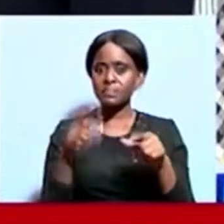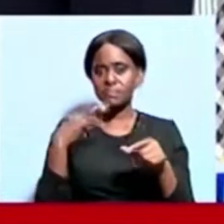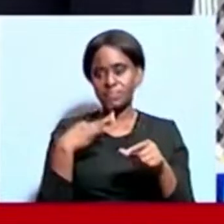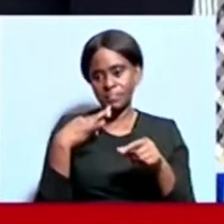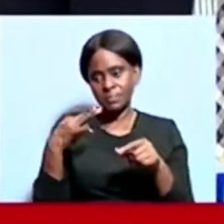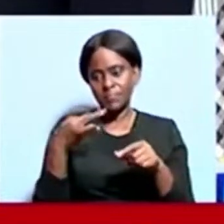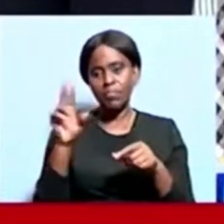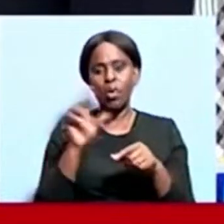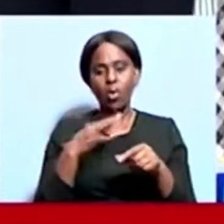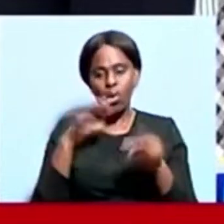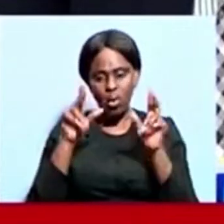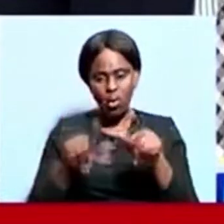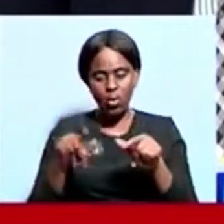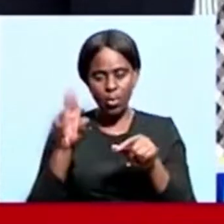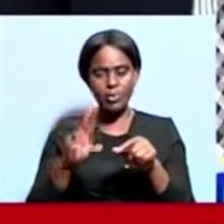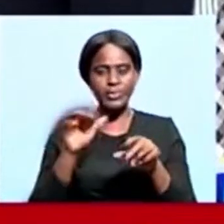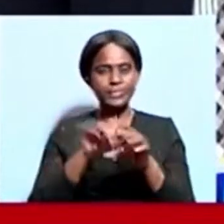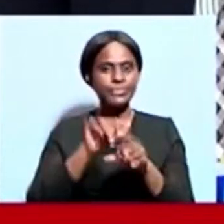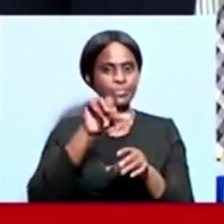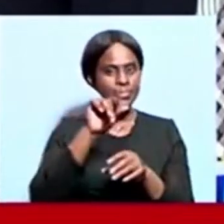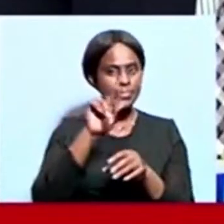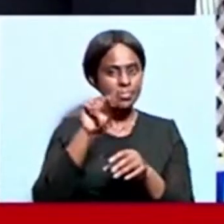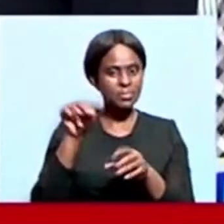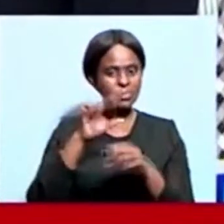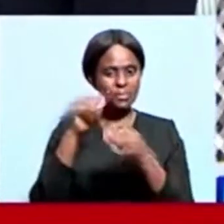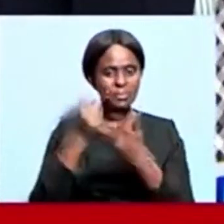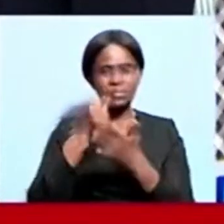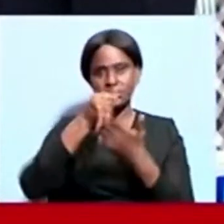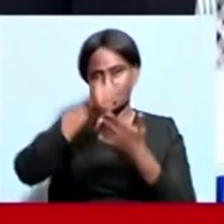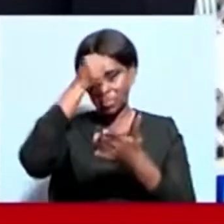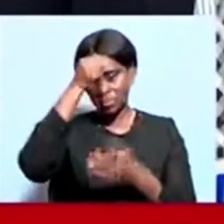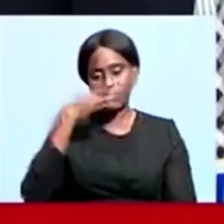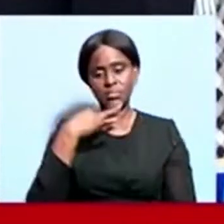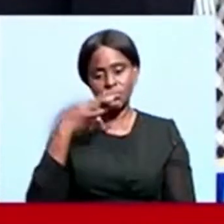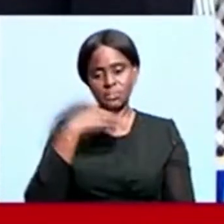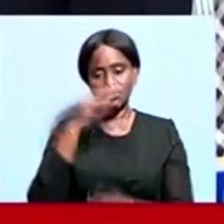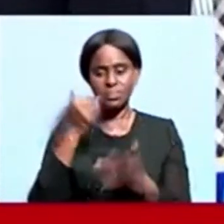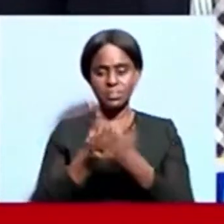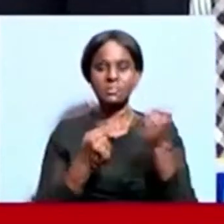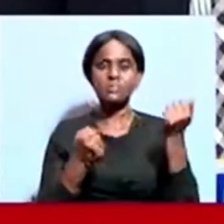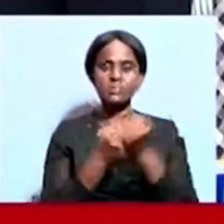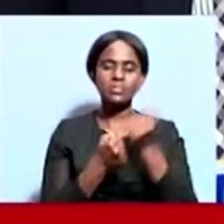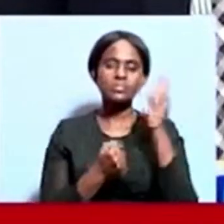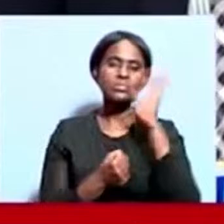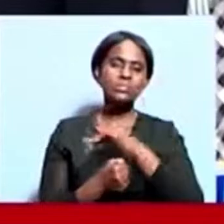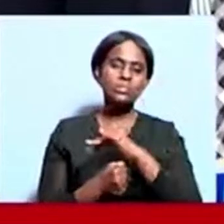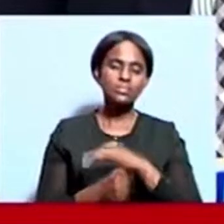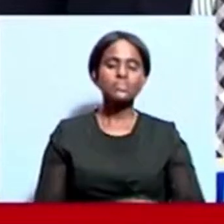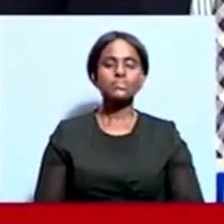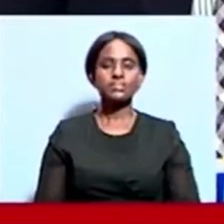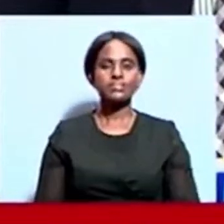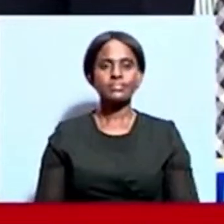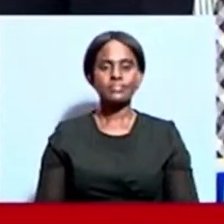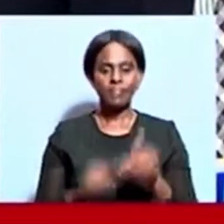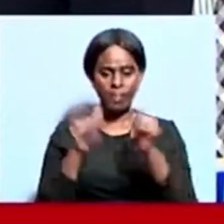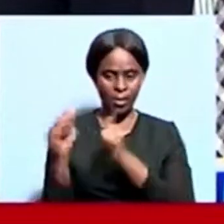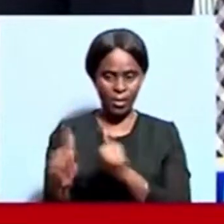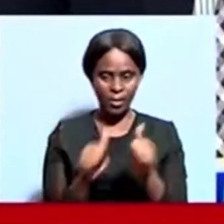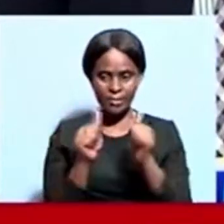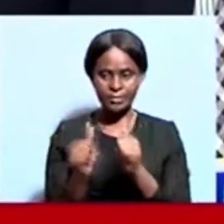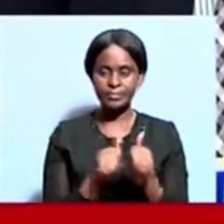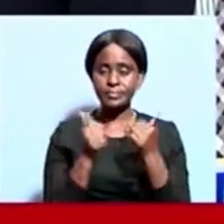the 2022. Otherwise, all students that applied were duly sponsored. Action taken.